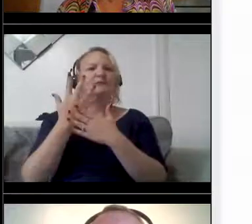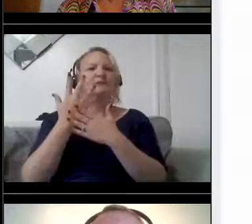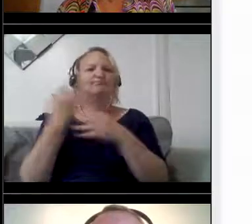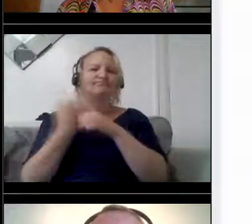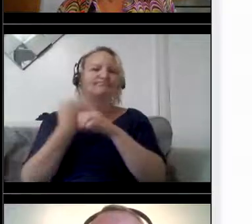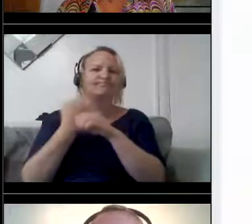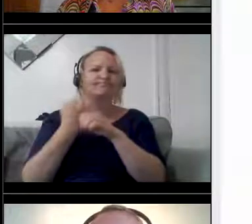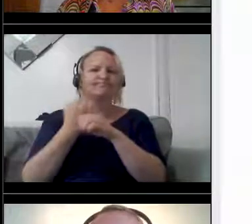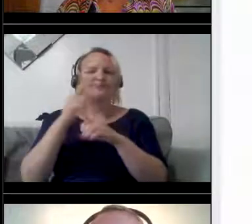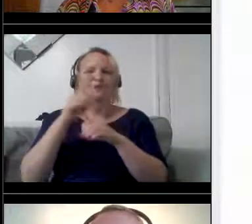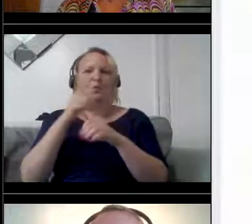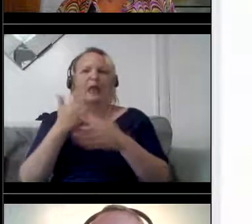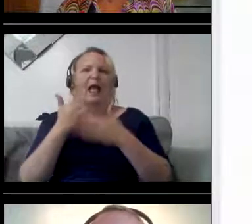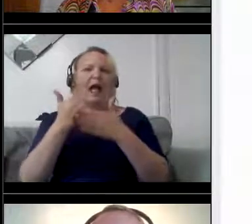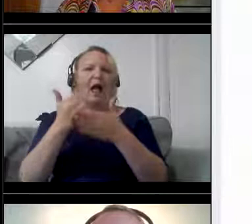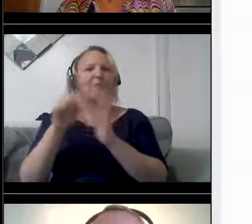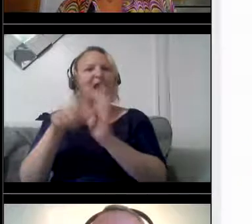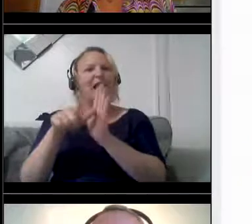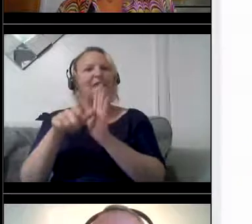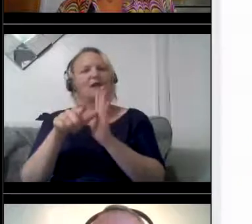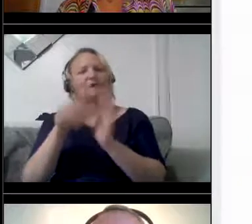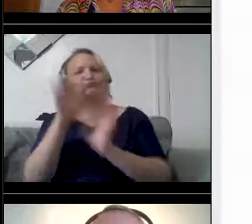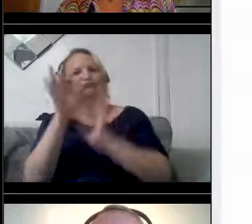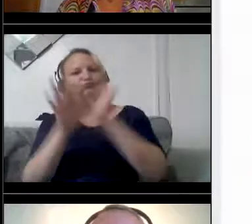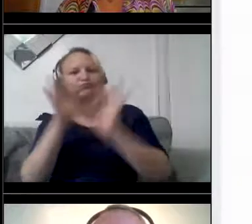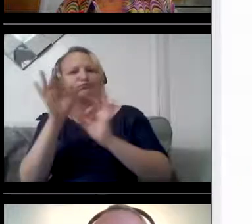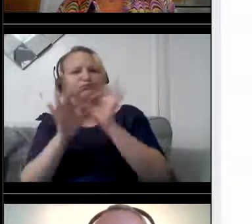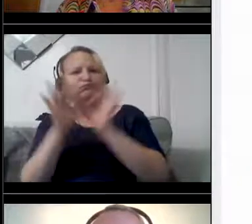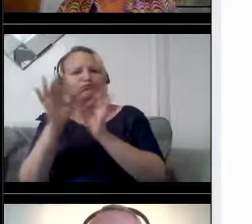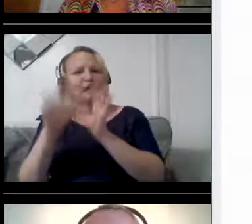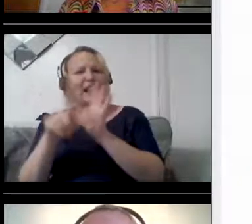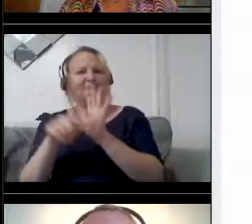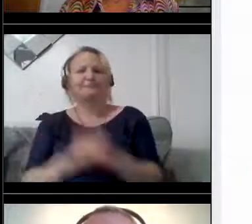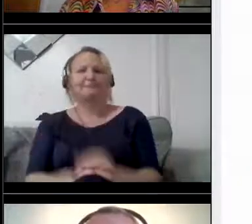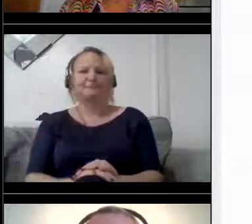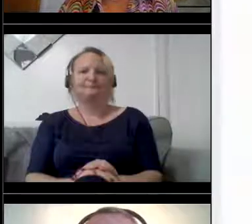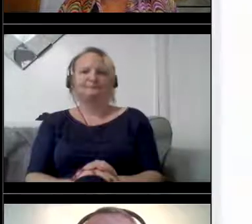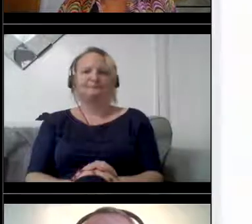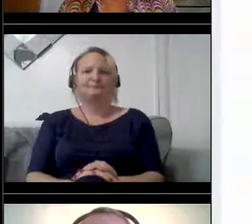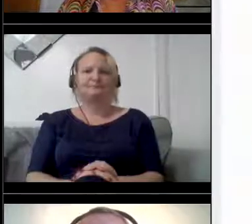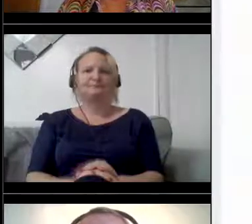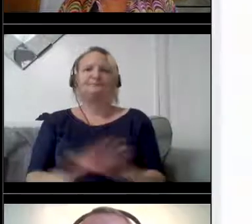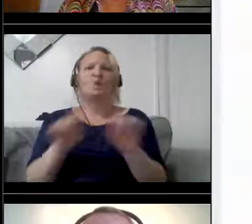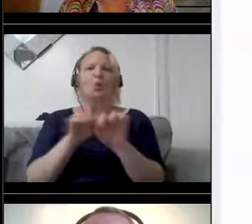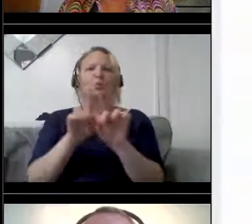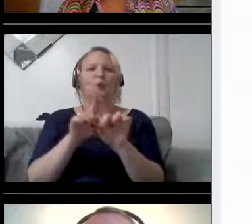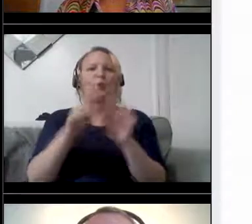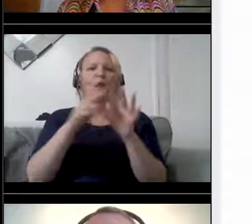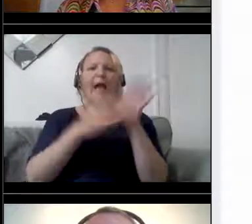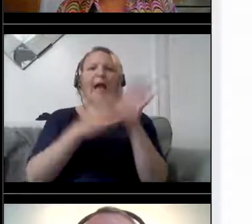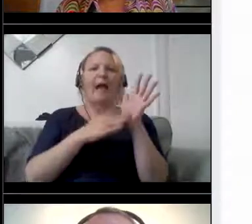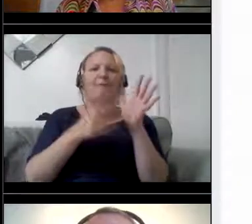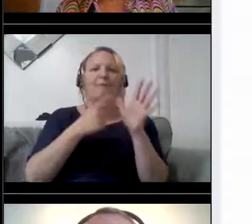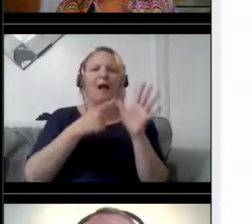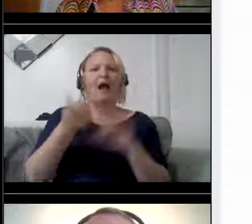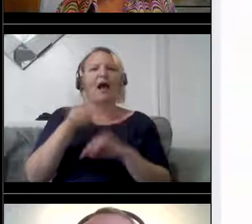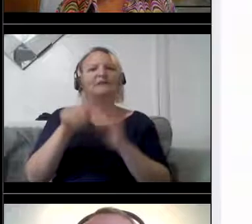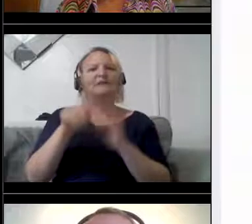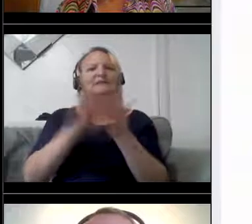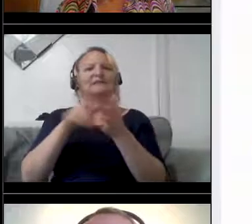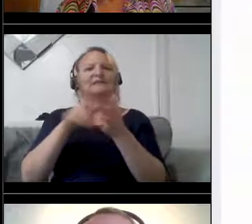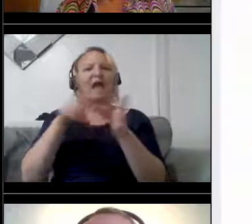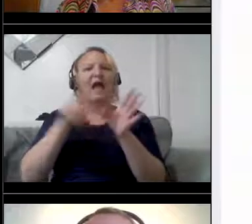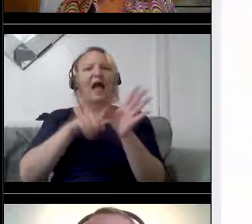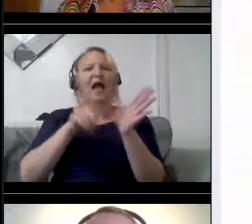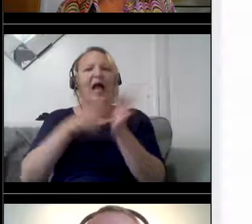answer the questions later on. Thank you. And we've also got Emma and Hayley with us this evening, who you can